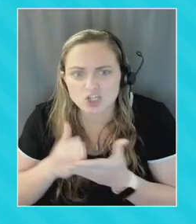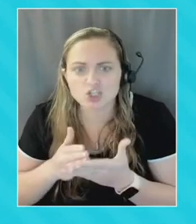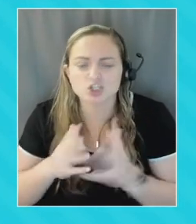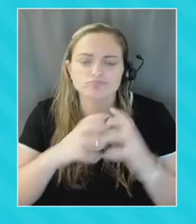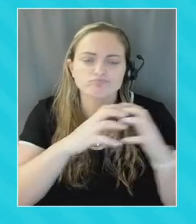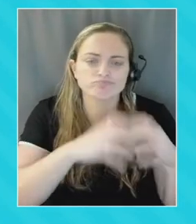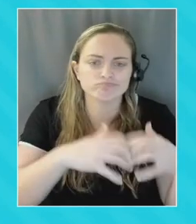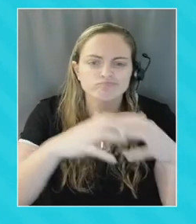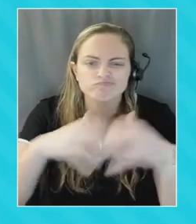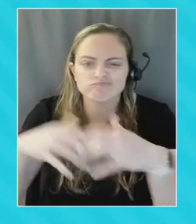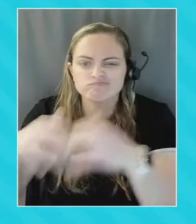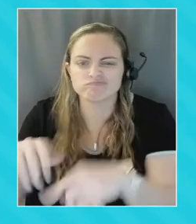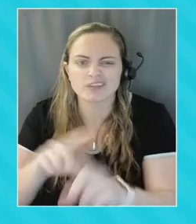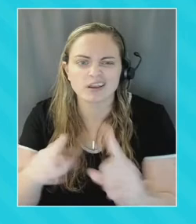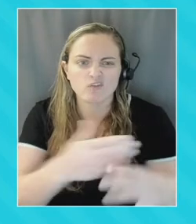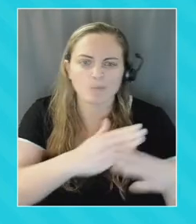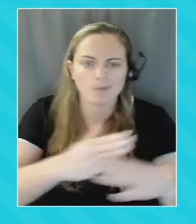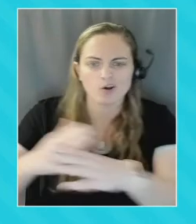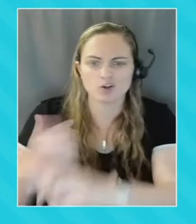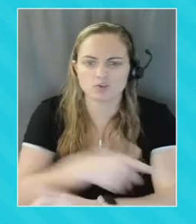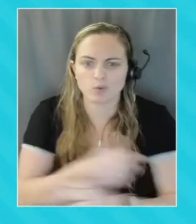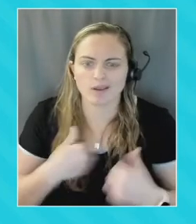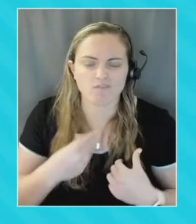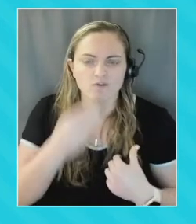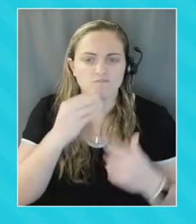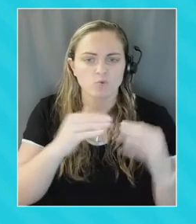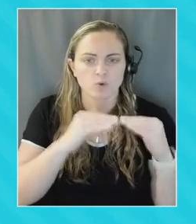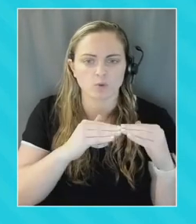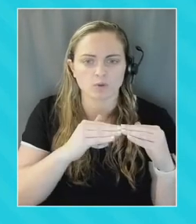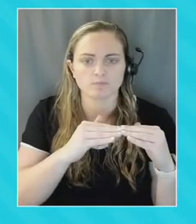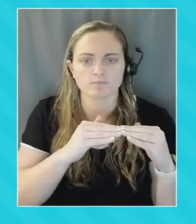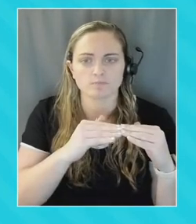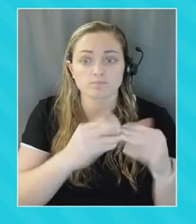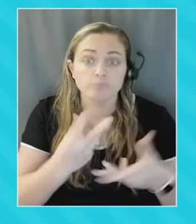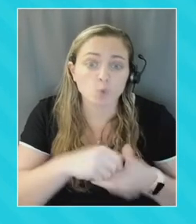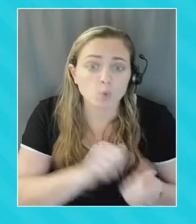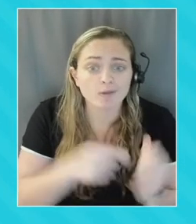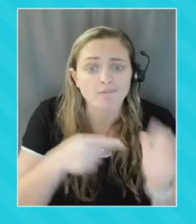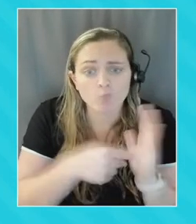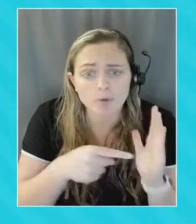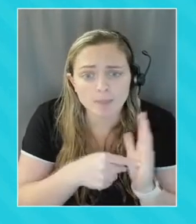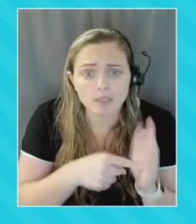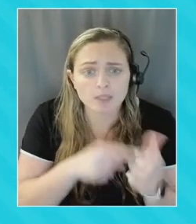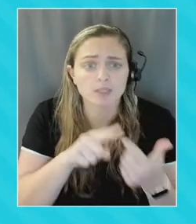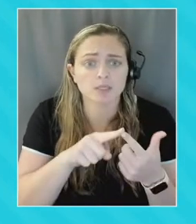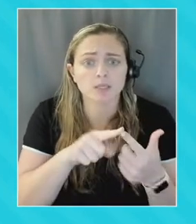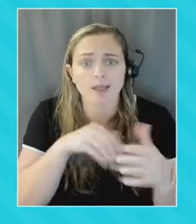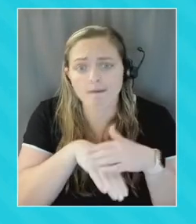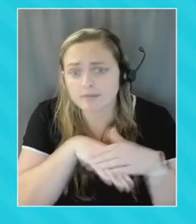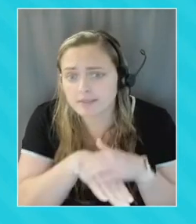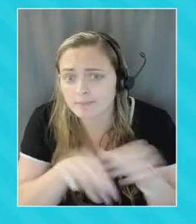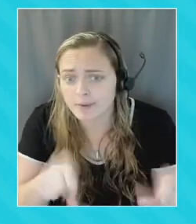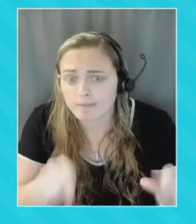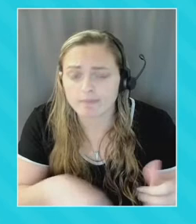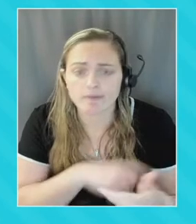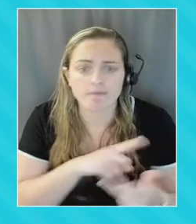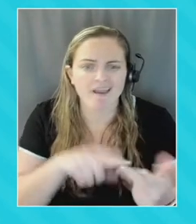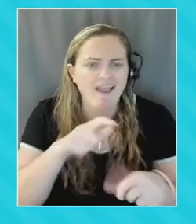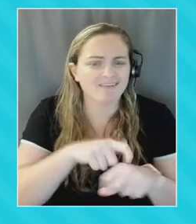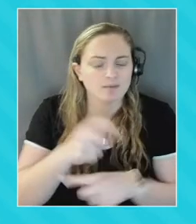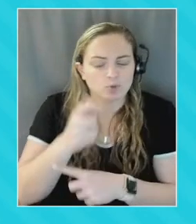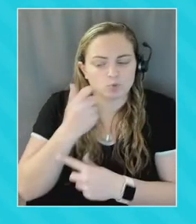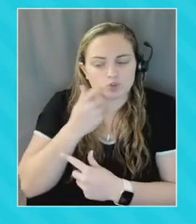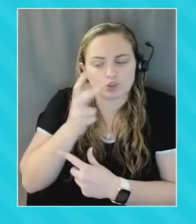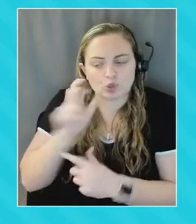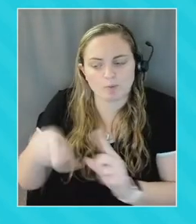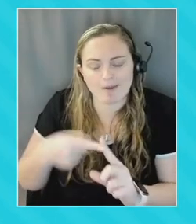the multiple barriers to food equity, including affordability, accessibility, and time that you just heard about in